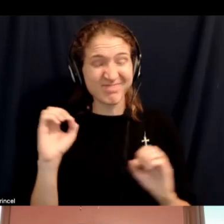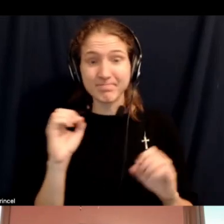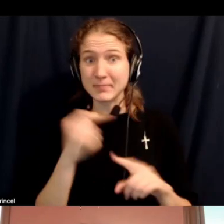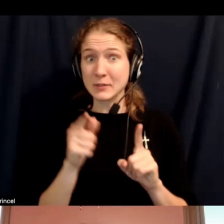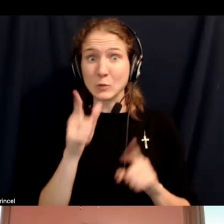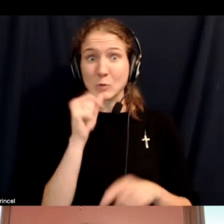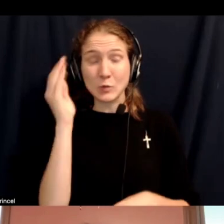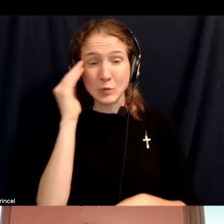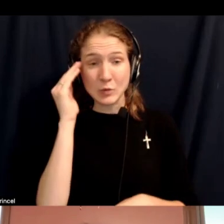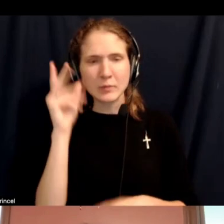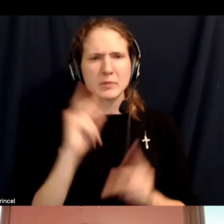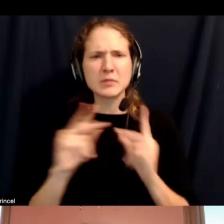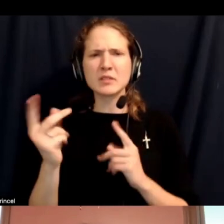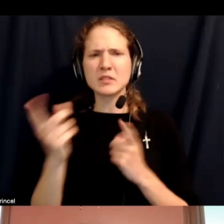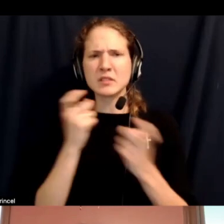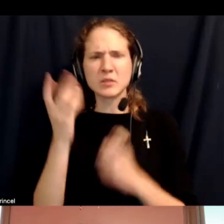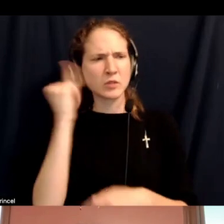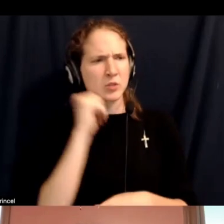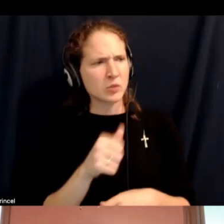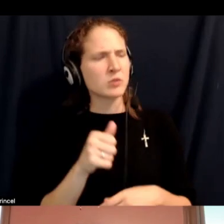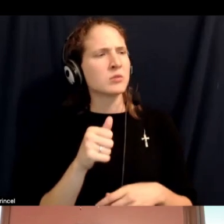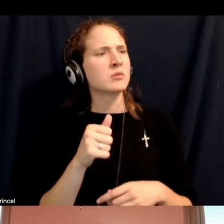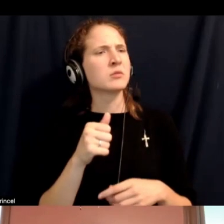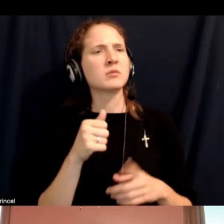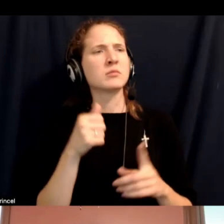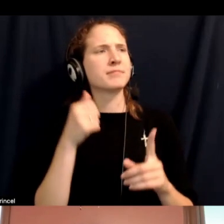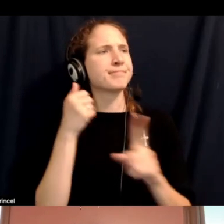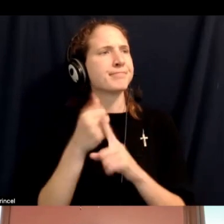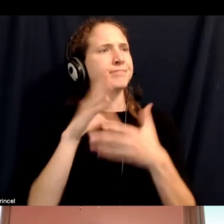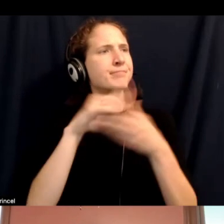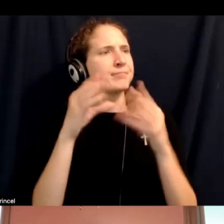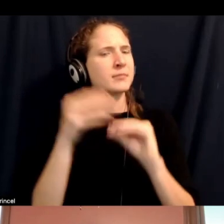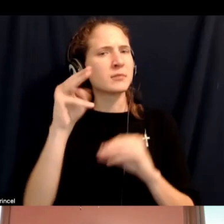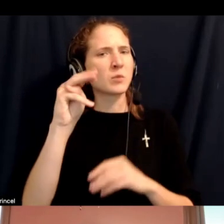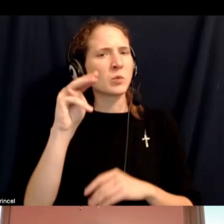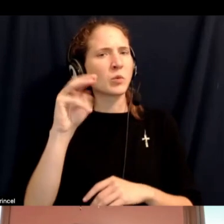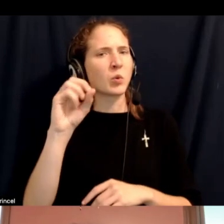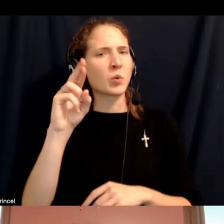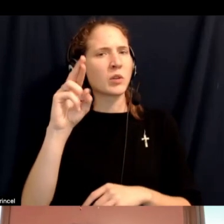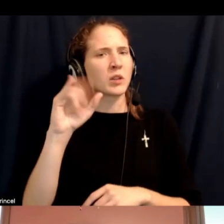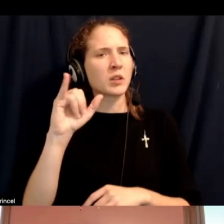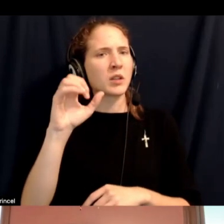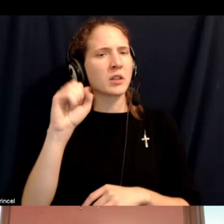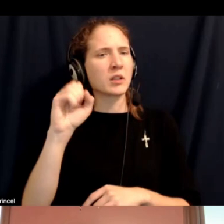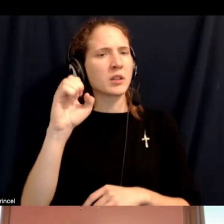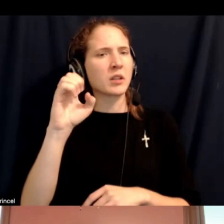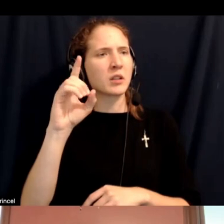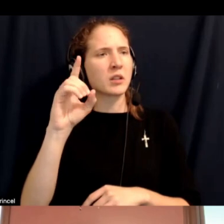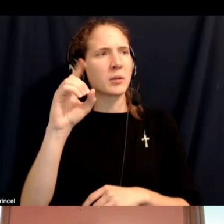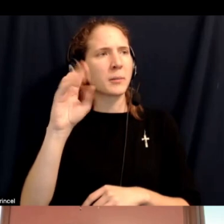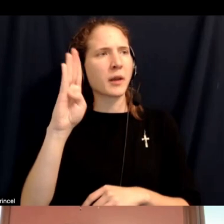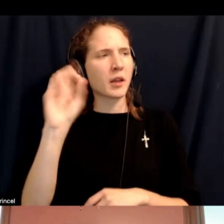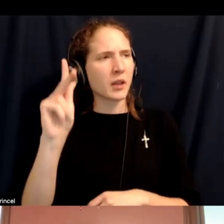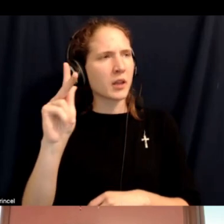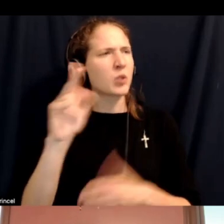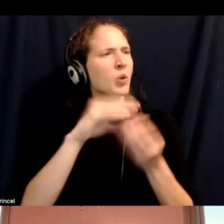people said to me, well, why don't you write a biographical novel about Maurice Sendak? And I said, no, I'm not interested in that. Somebody